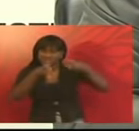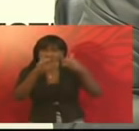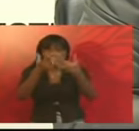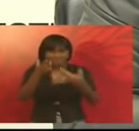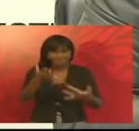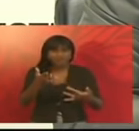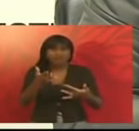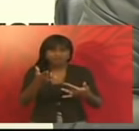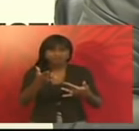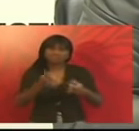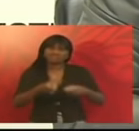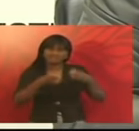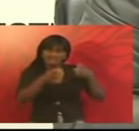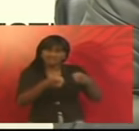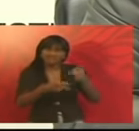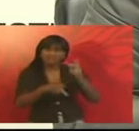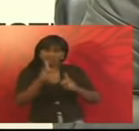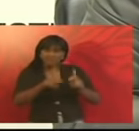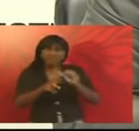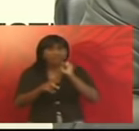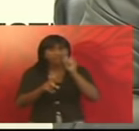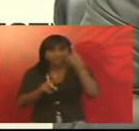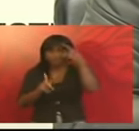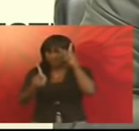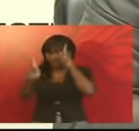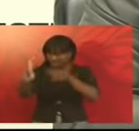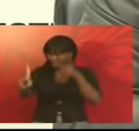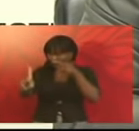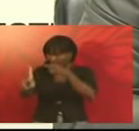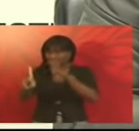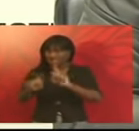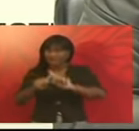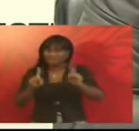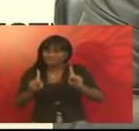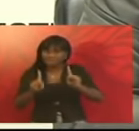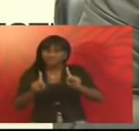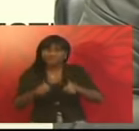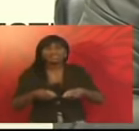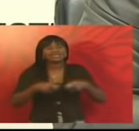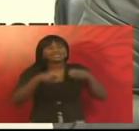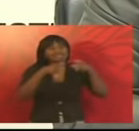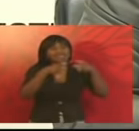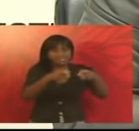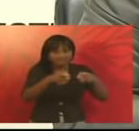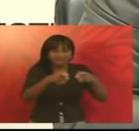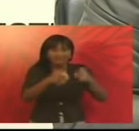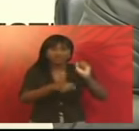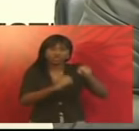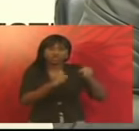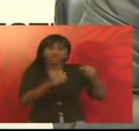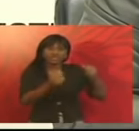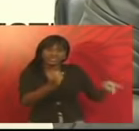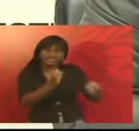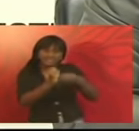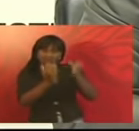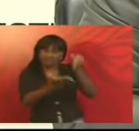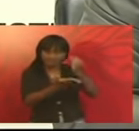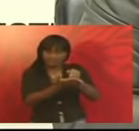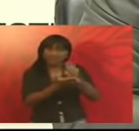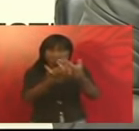means blood donation not for a specific individual or to replace units lost or used, but really just volunteering